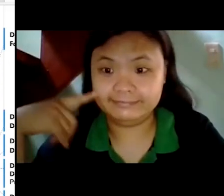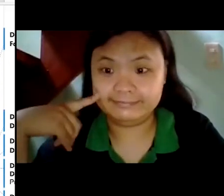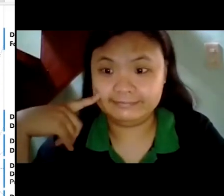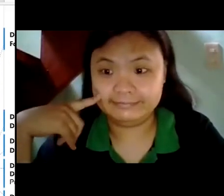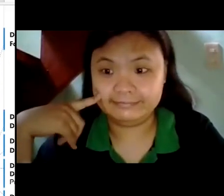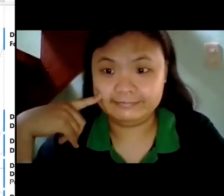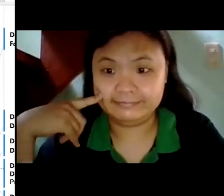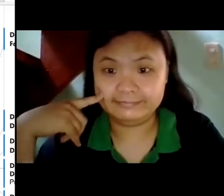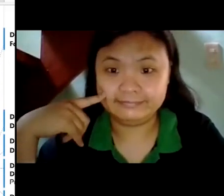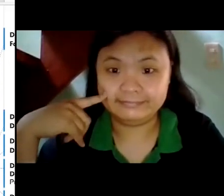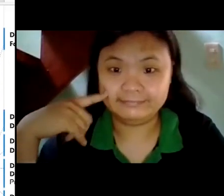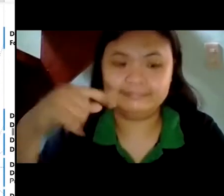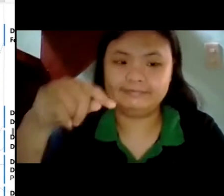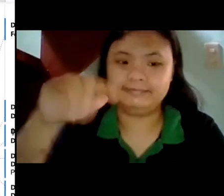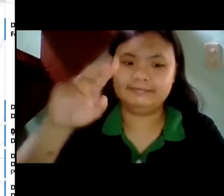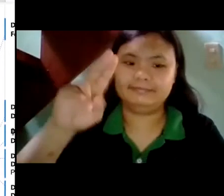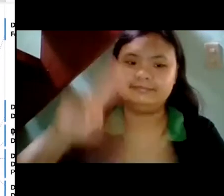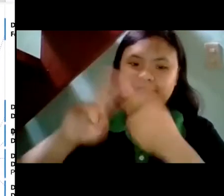relationship what?